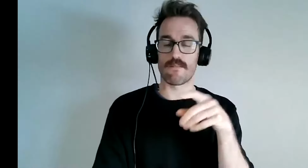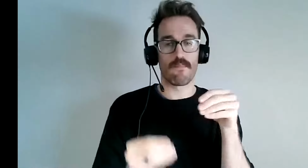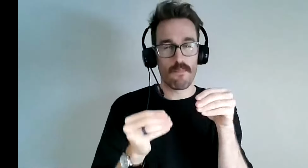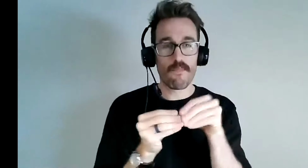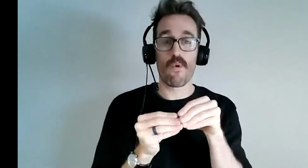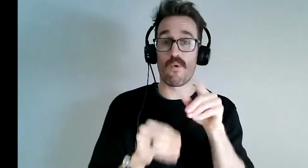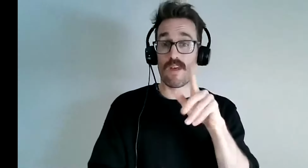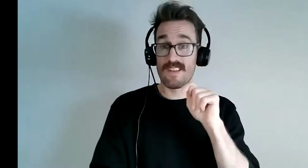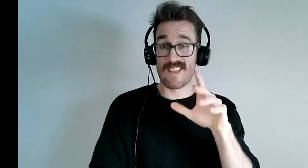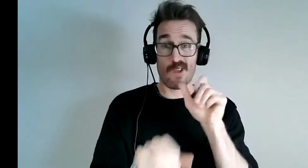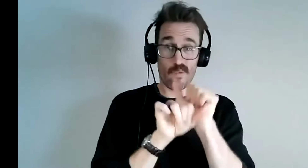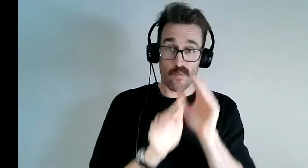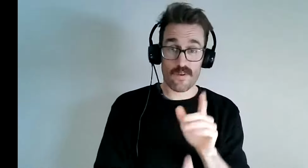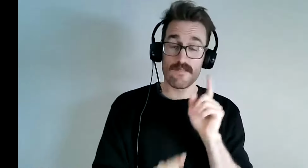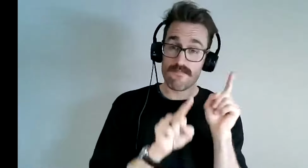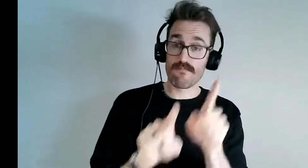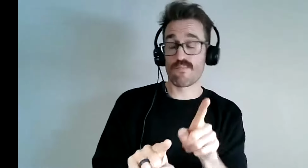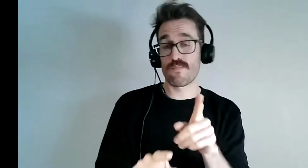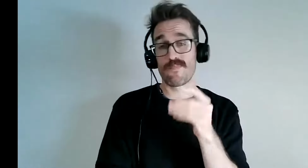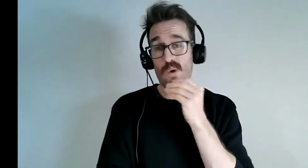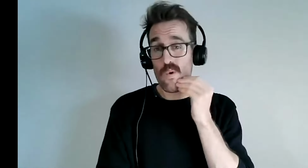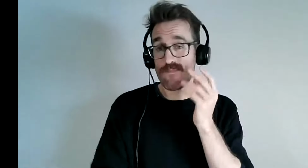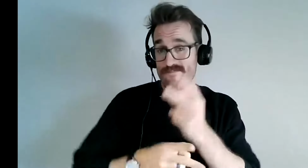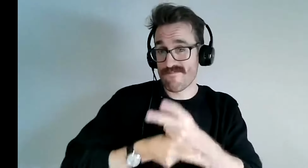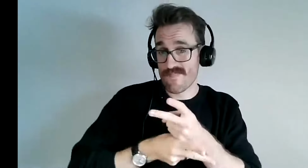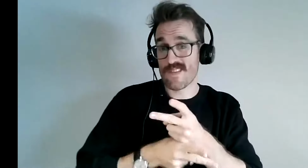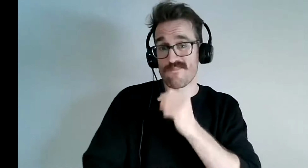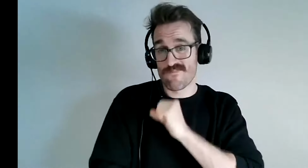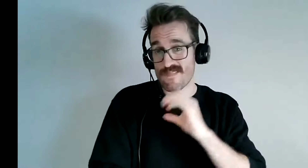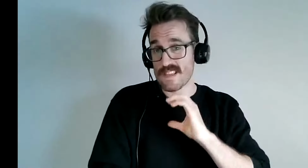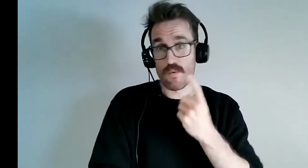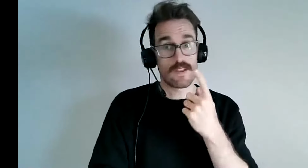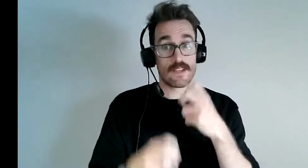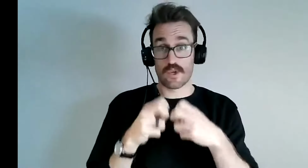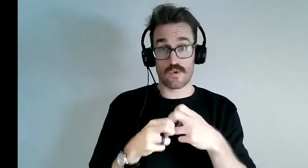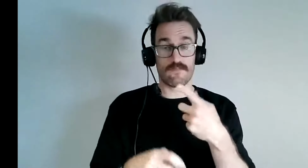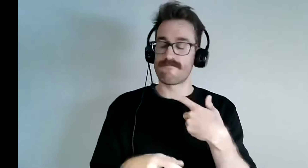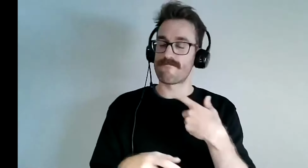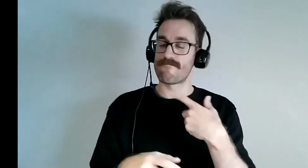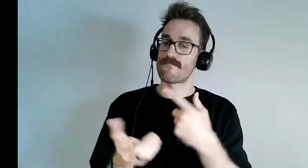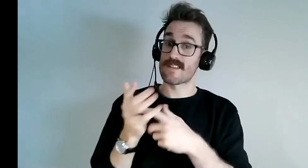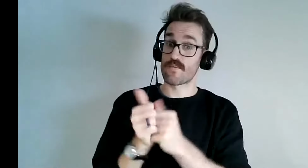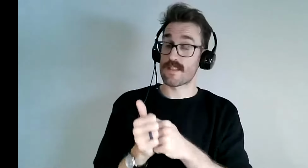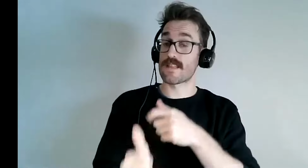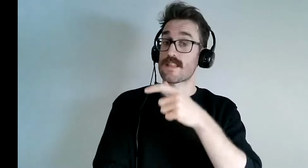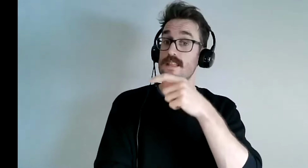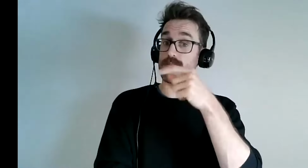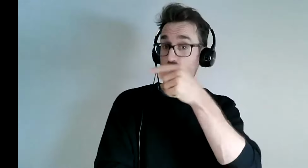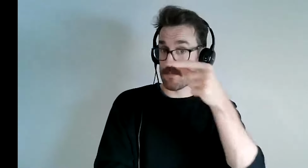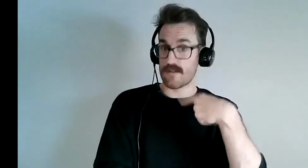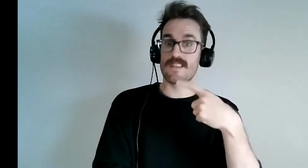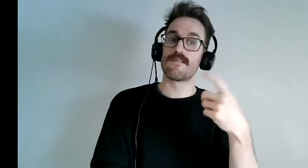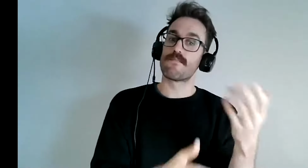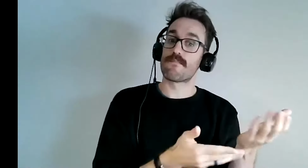One of the things in this discussion Kieran and I had yesterday with the Canadian government was that we need to bring in more immigrants that have those kinds of